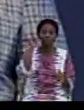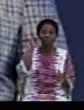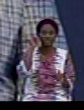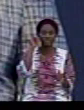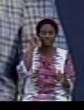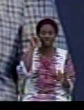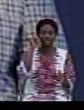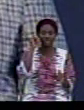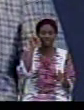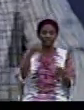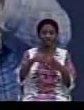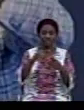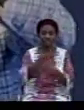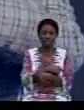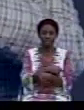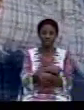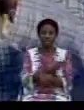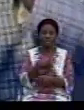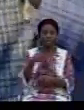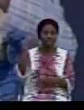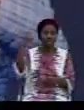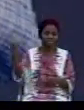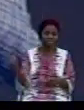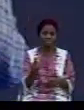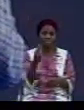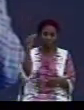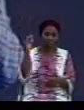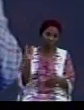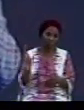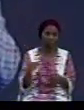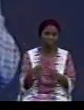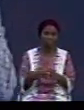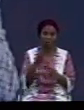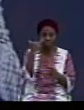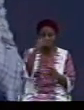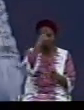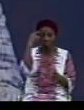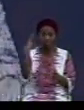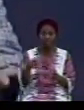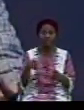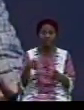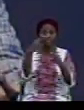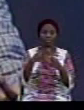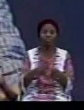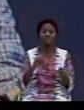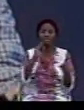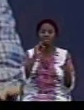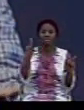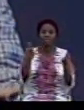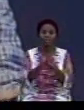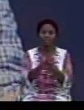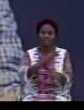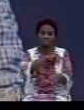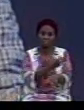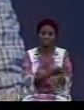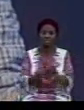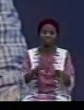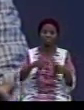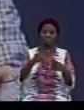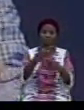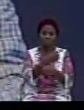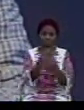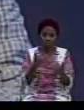today, and forever. Why? Because the name is as mighty today as it